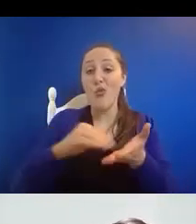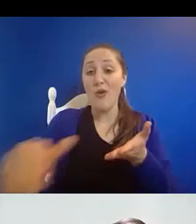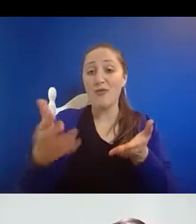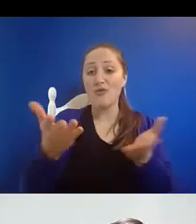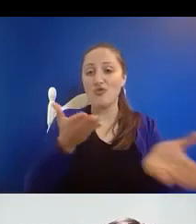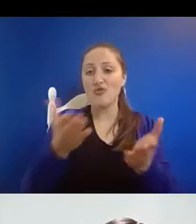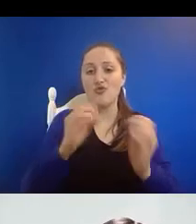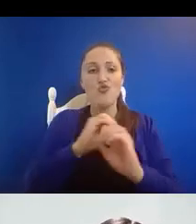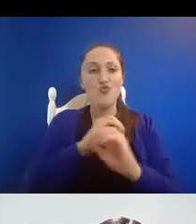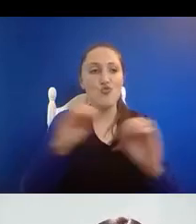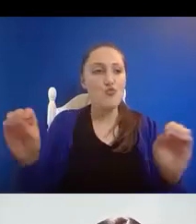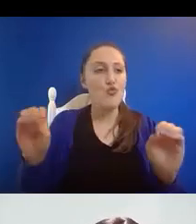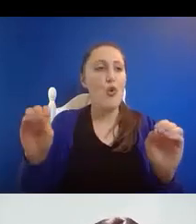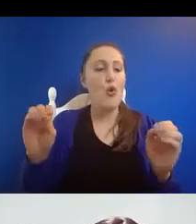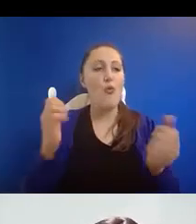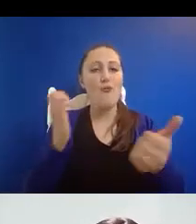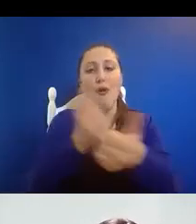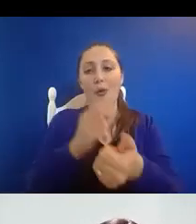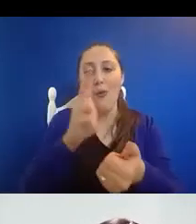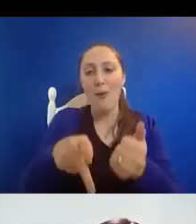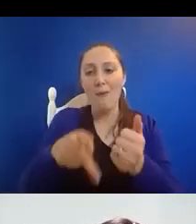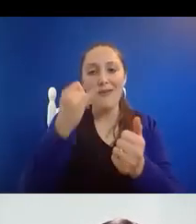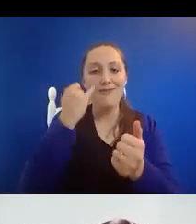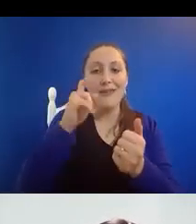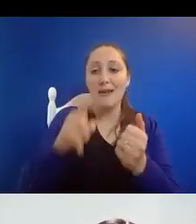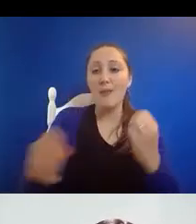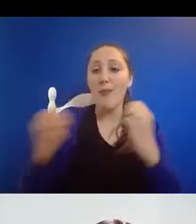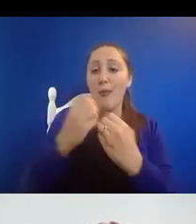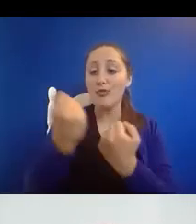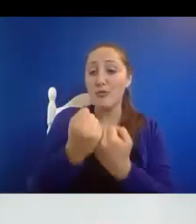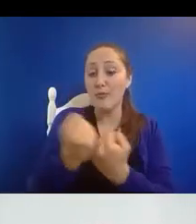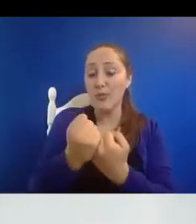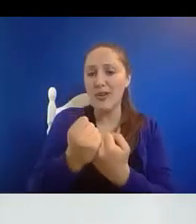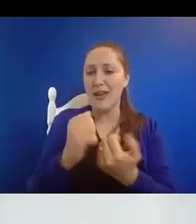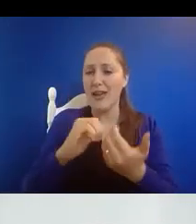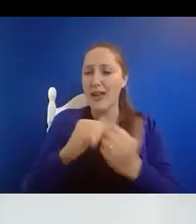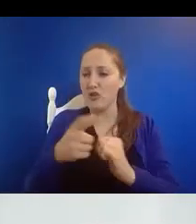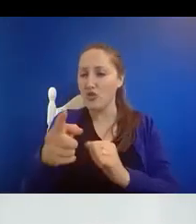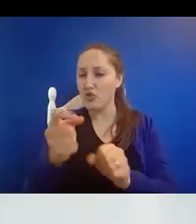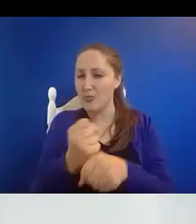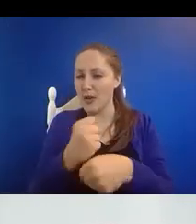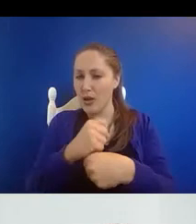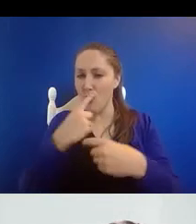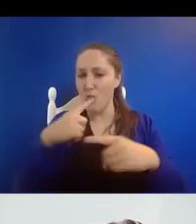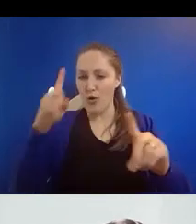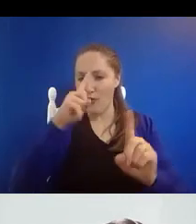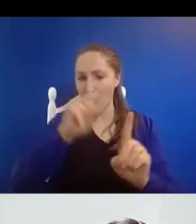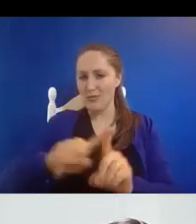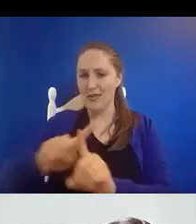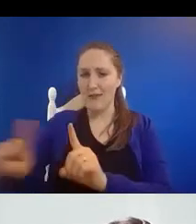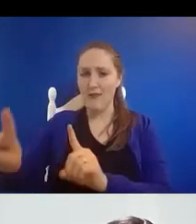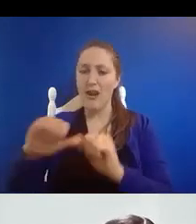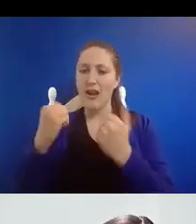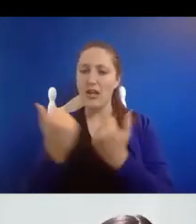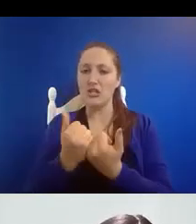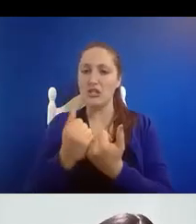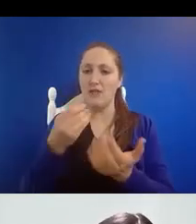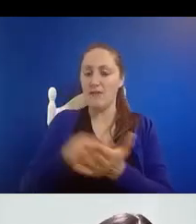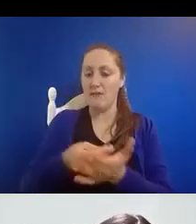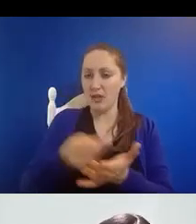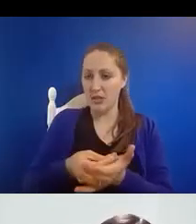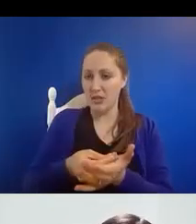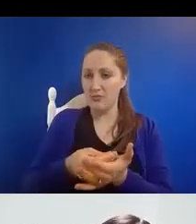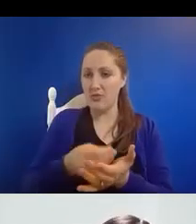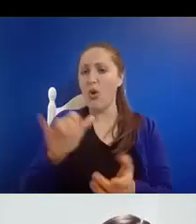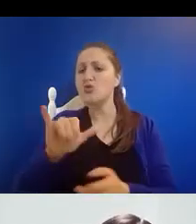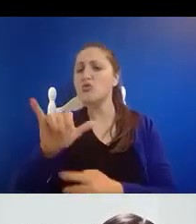if a person needs further support. How did you make it work through the various agency funding streams? That sounds like a Yasmina question